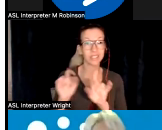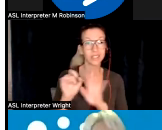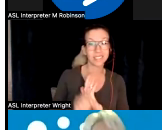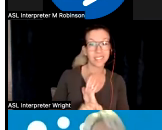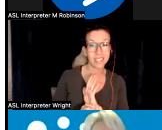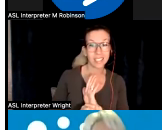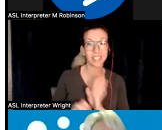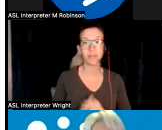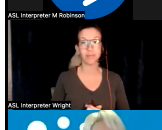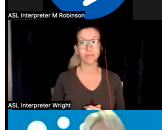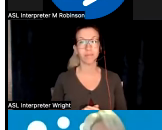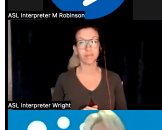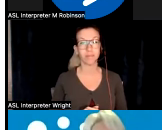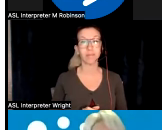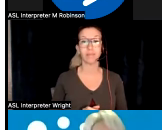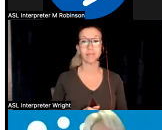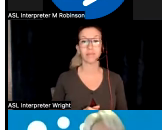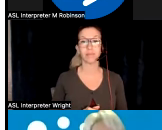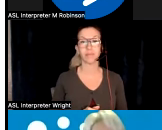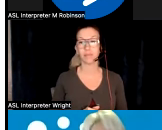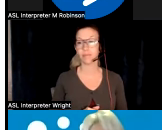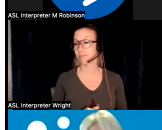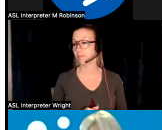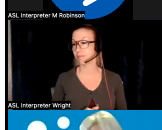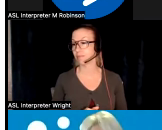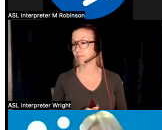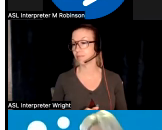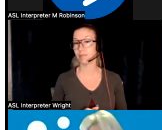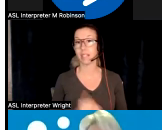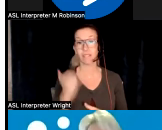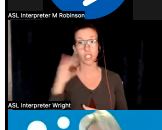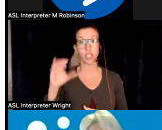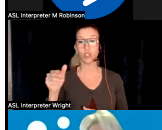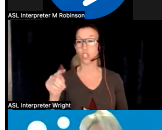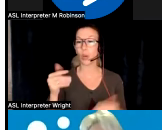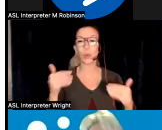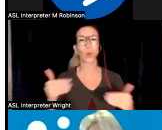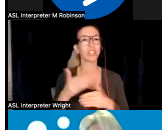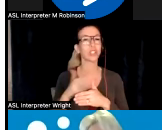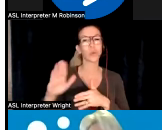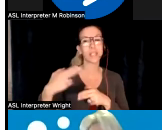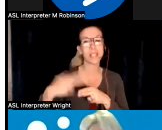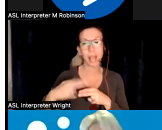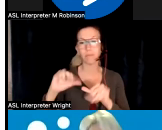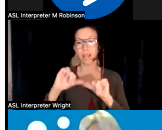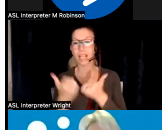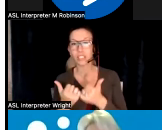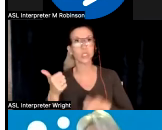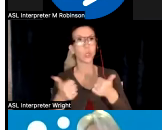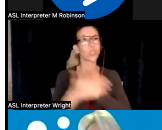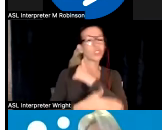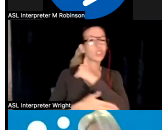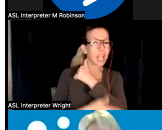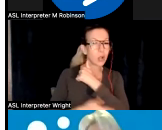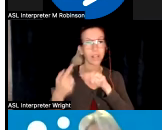please, if you can go ahead in the chat box, go ahead and share your name, your agency, what county you're